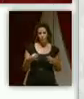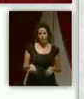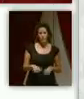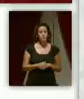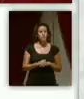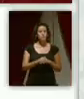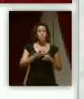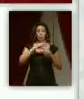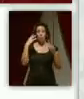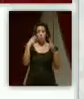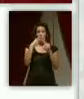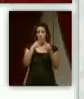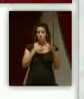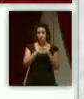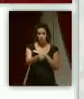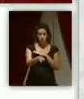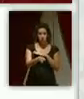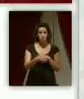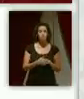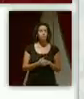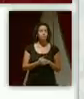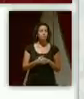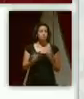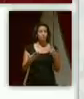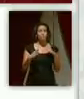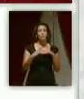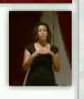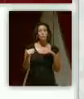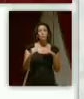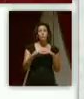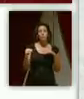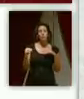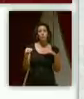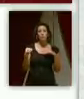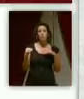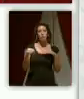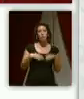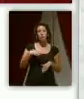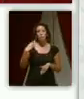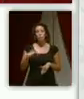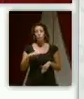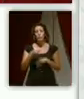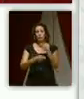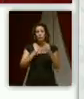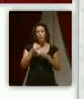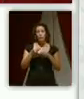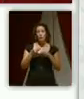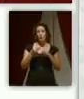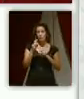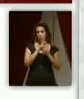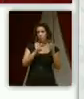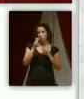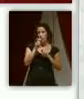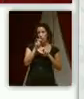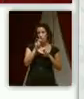is very simple. You can only access the website. The users also have the possibility to browse